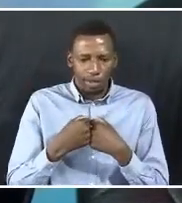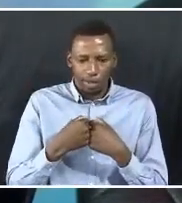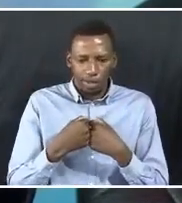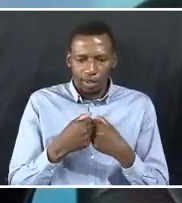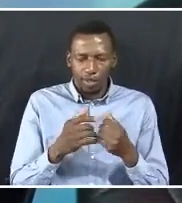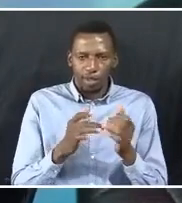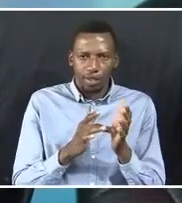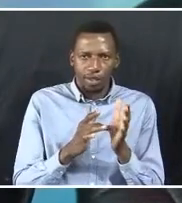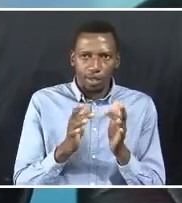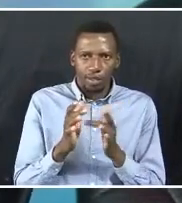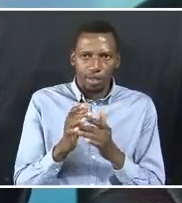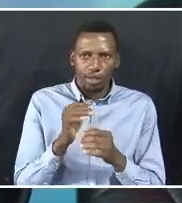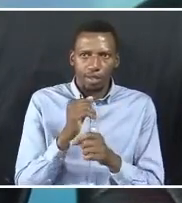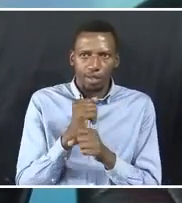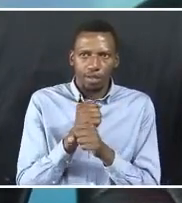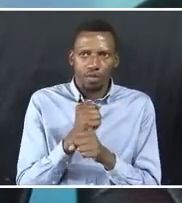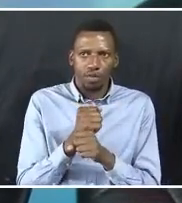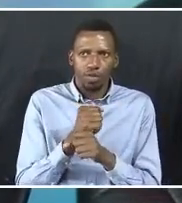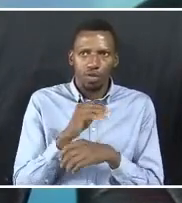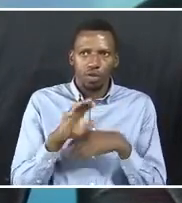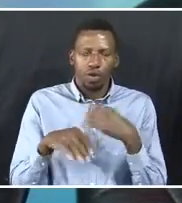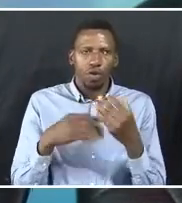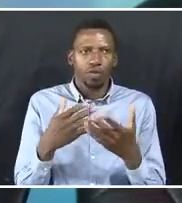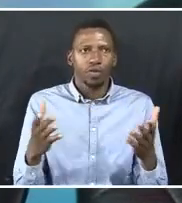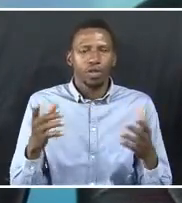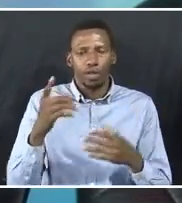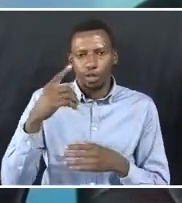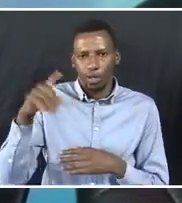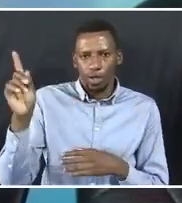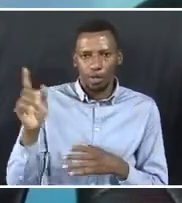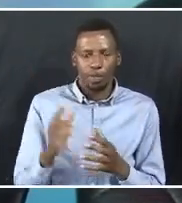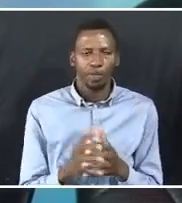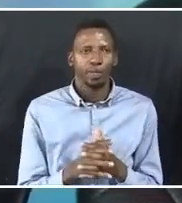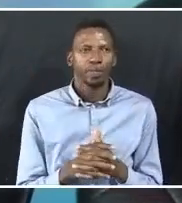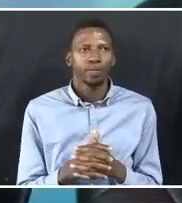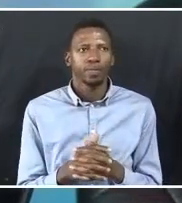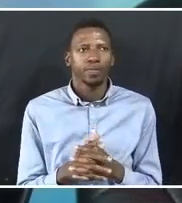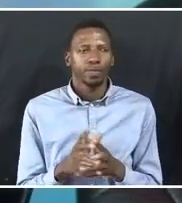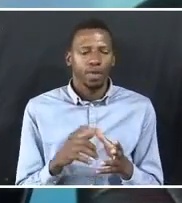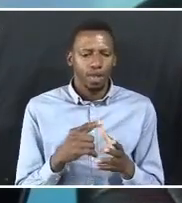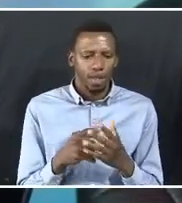Jesus doeth all things right. And